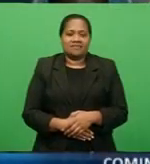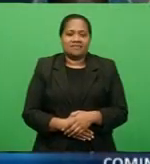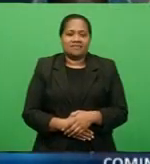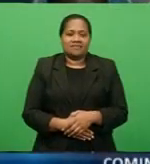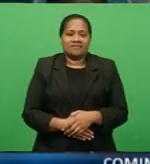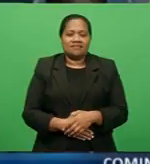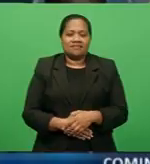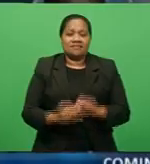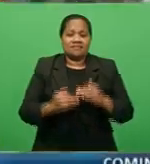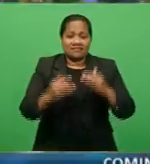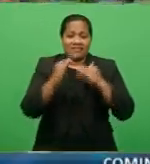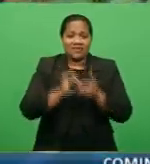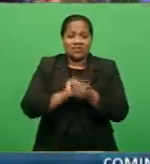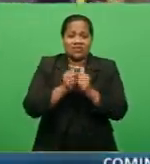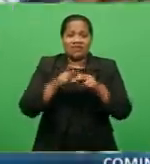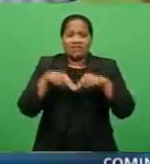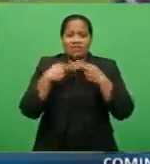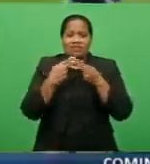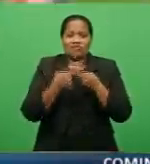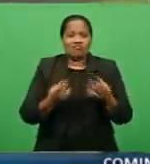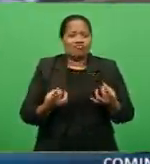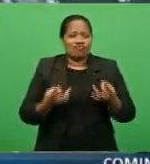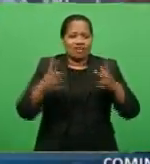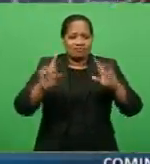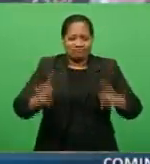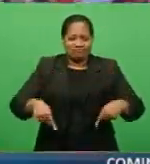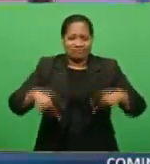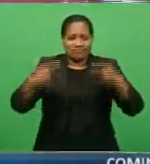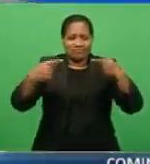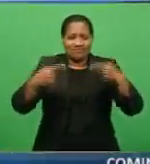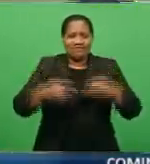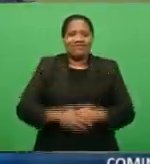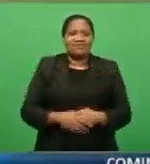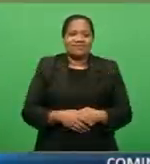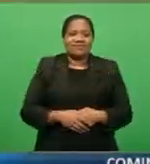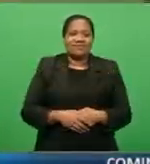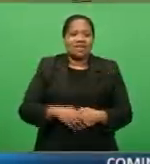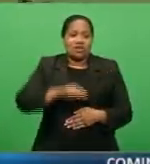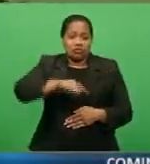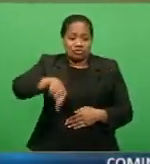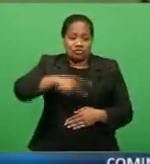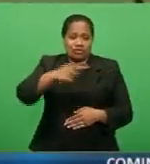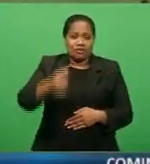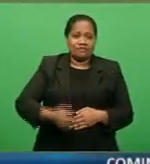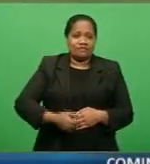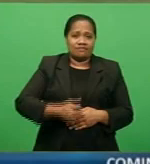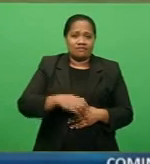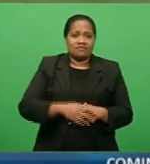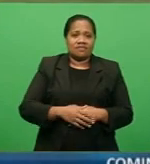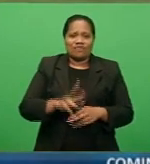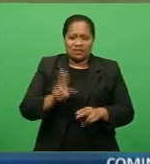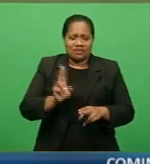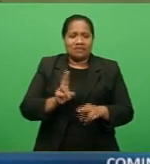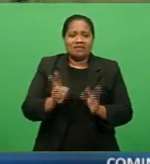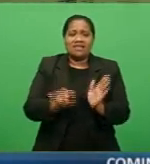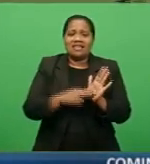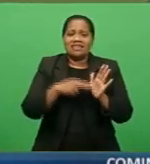Ahead in sports, families ready for Grand Final. And Suva thumps Nasinu.